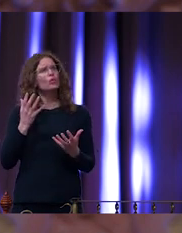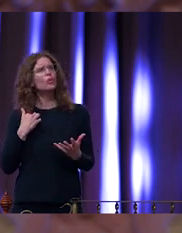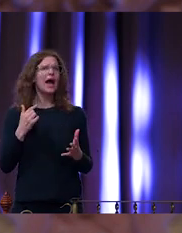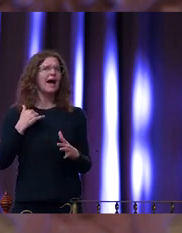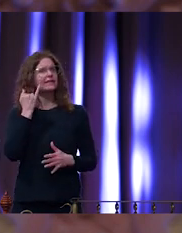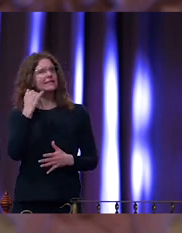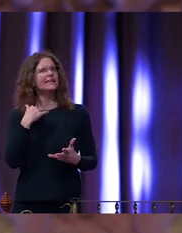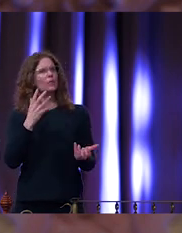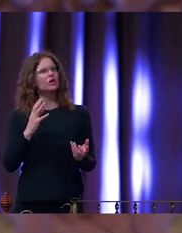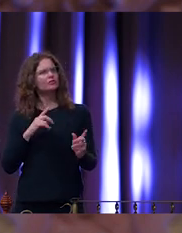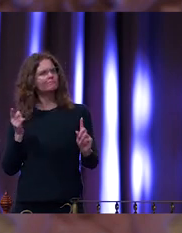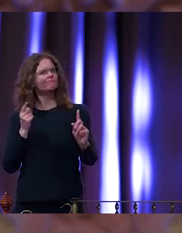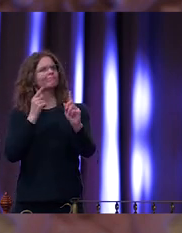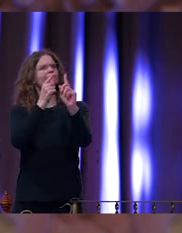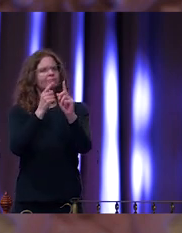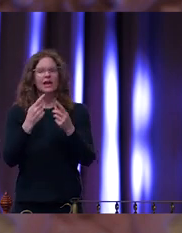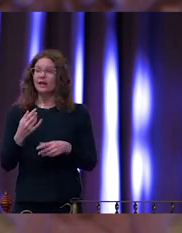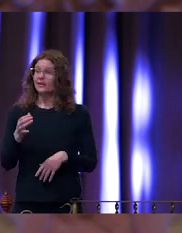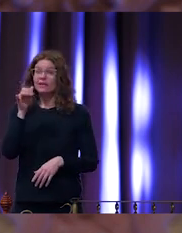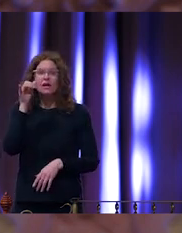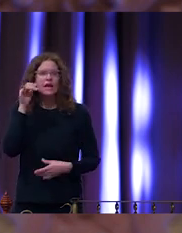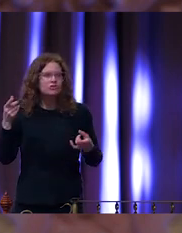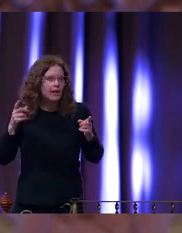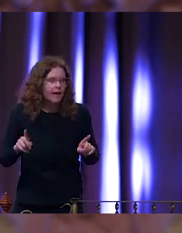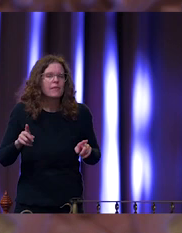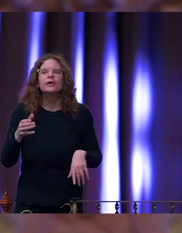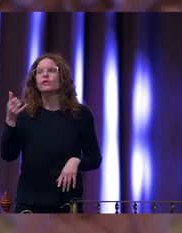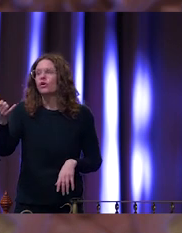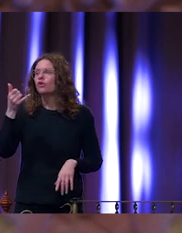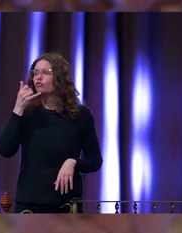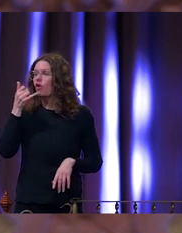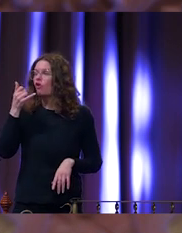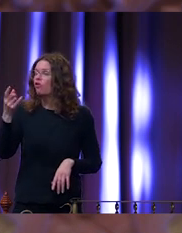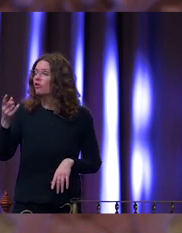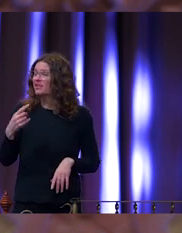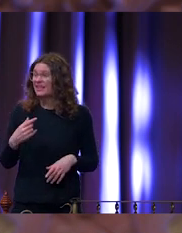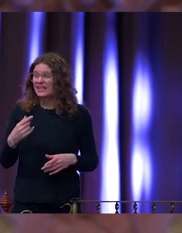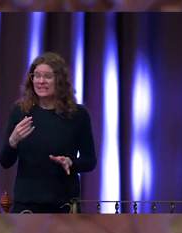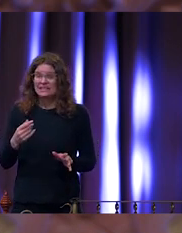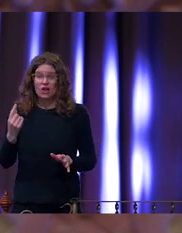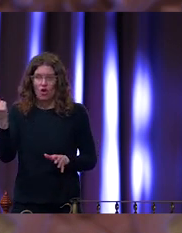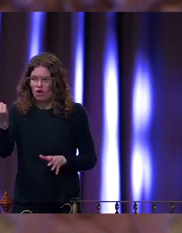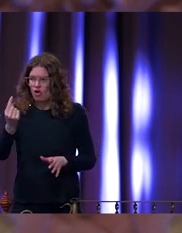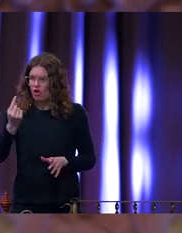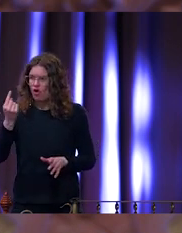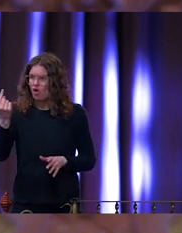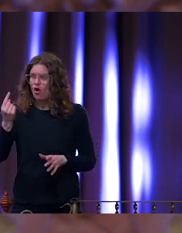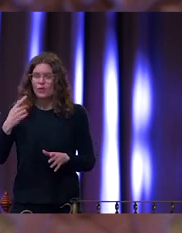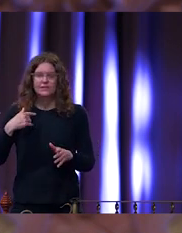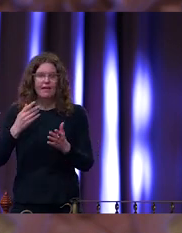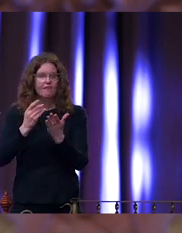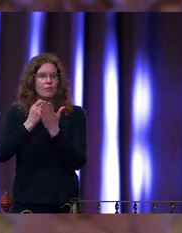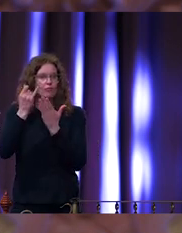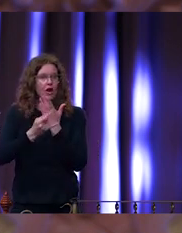And I just had a call yesterday with a foundation, and even though they almost always come in with a project idea,